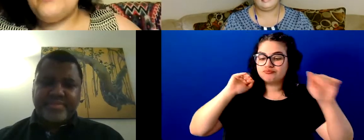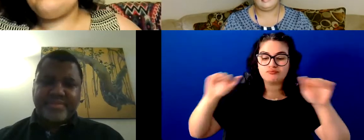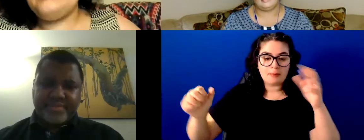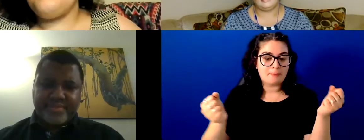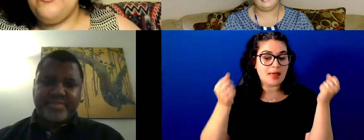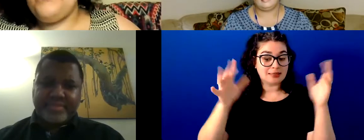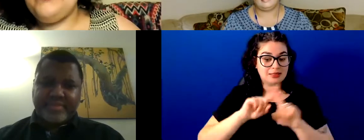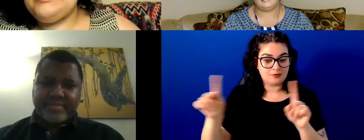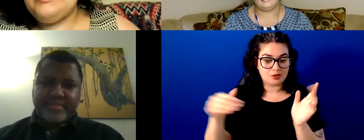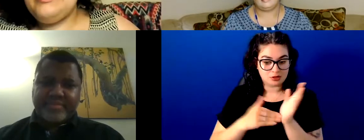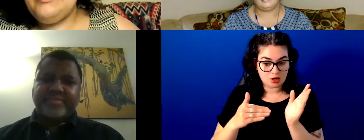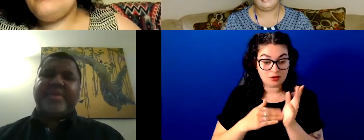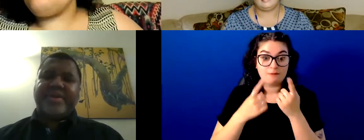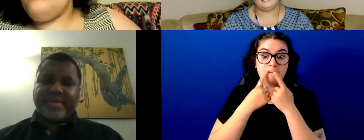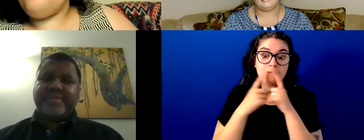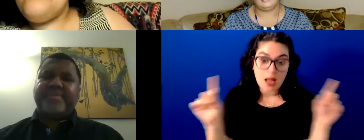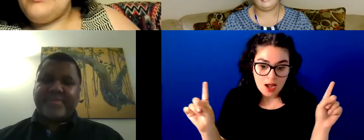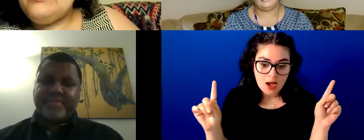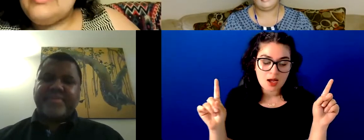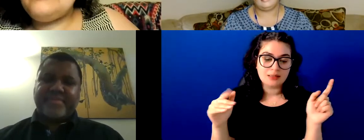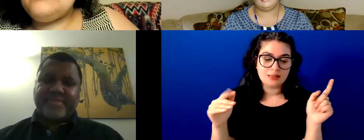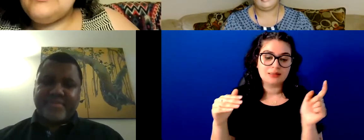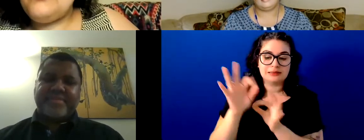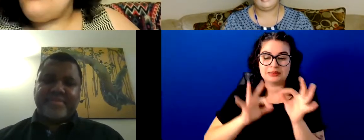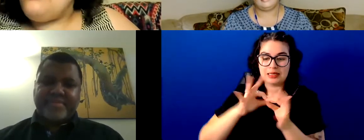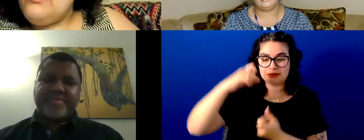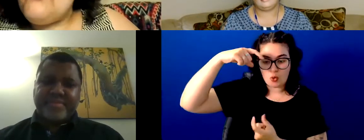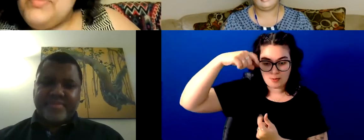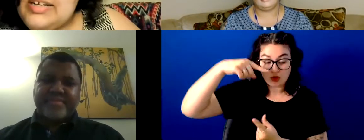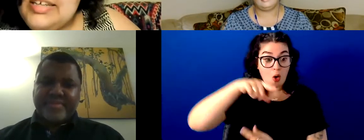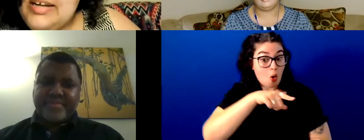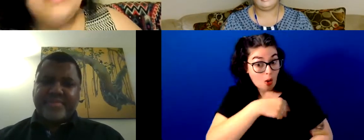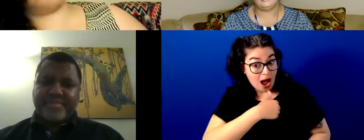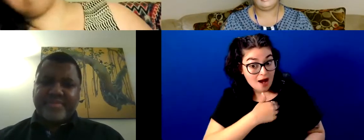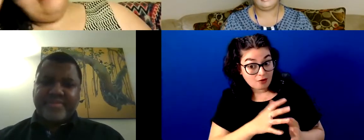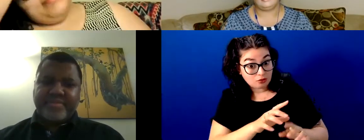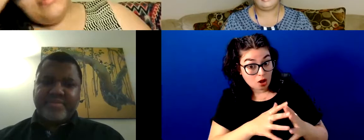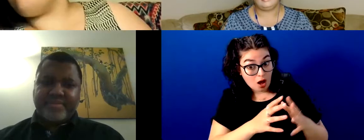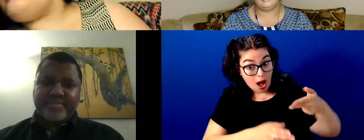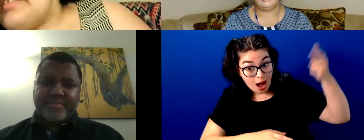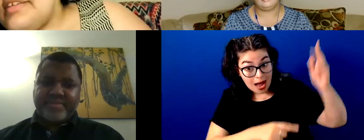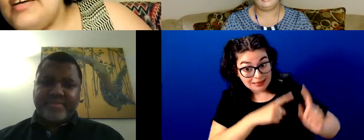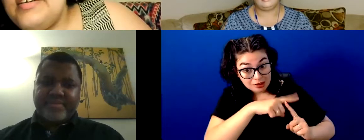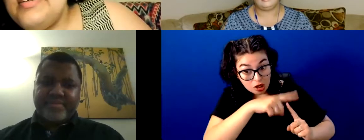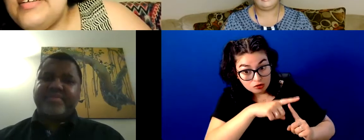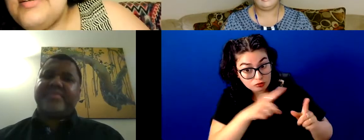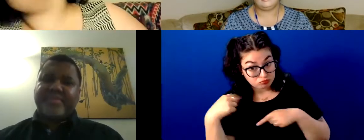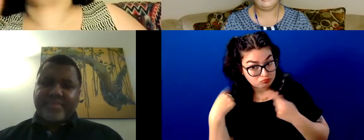doctor finally tested my hormones. And they're like, oh, you have really high testosterone. How long have you been on T? And I'm like, what?